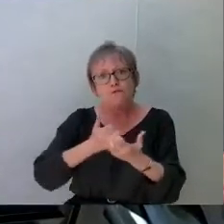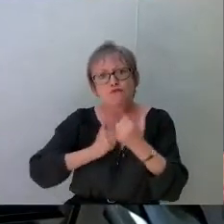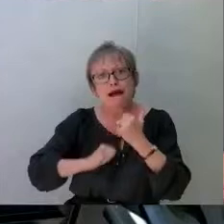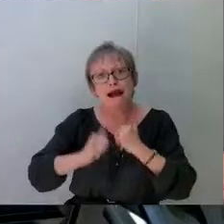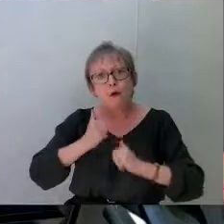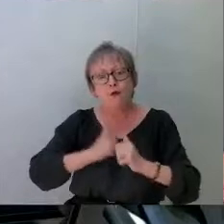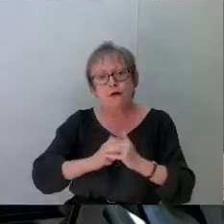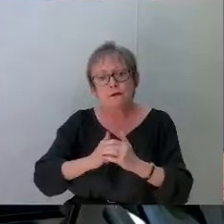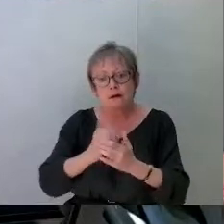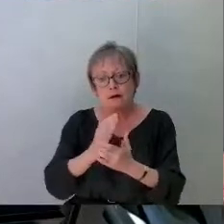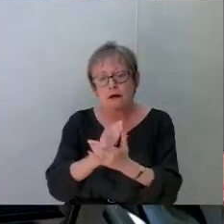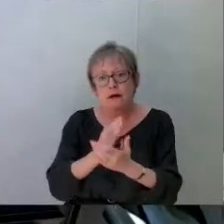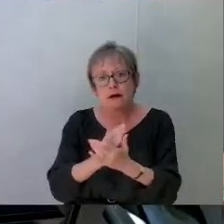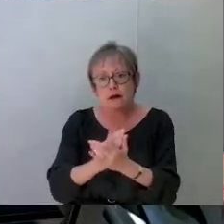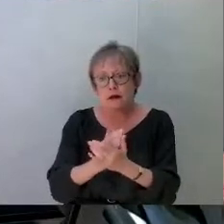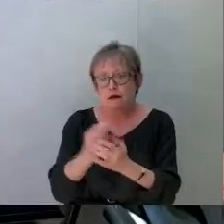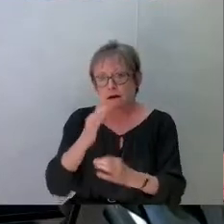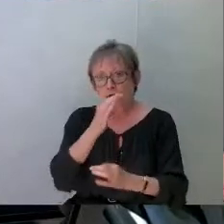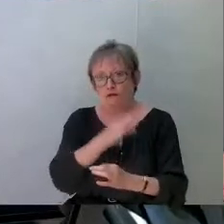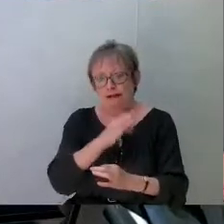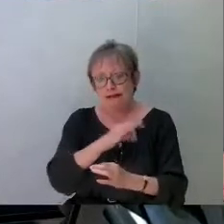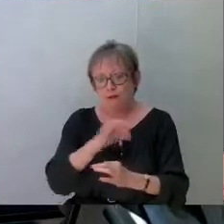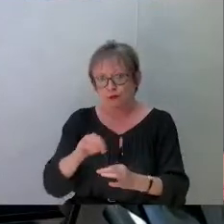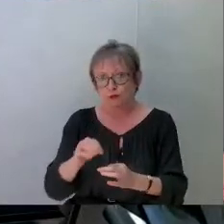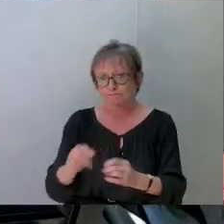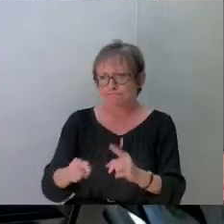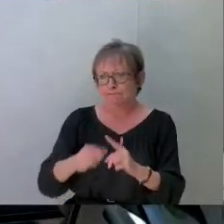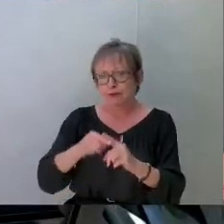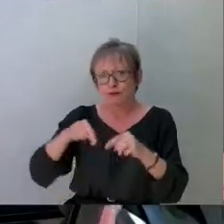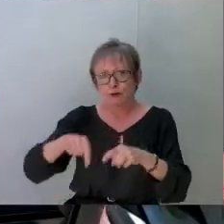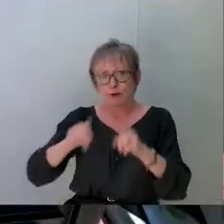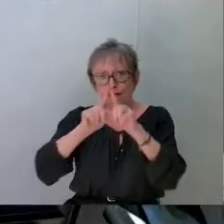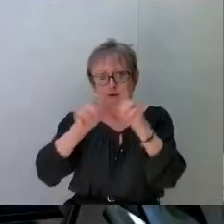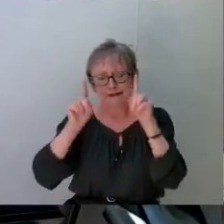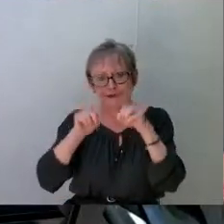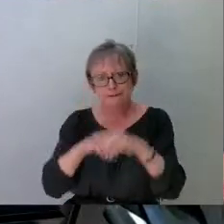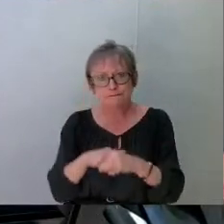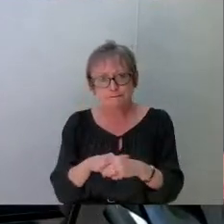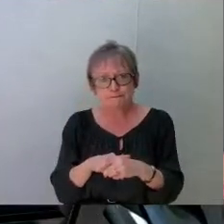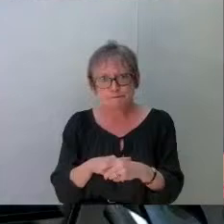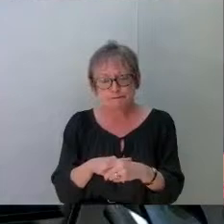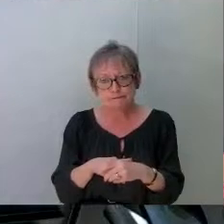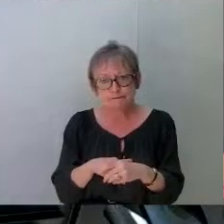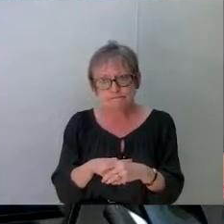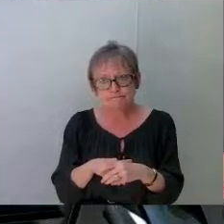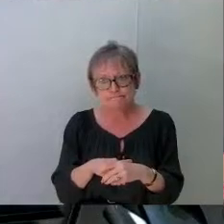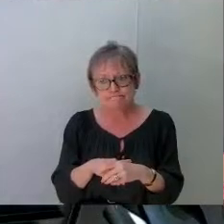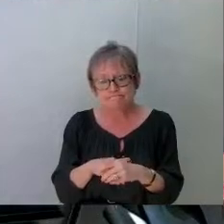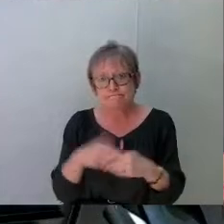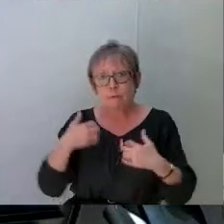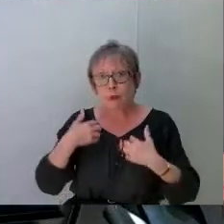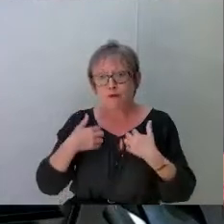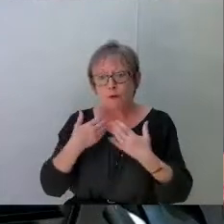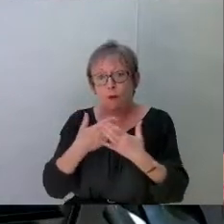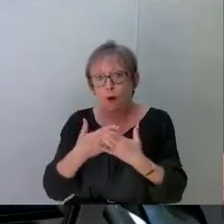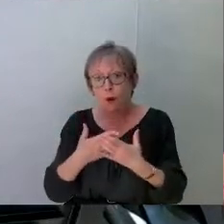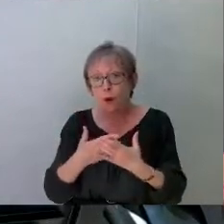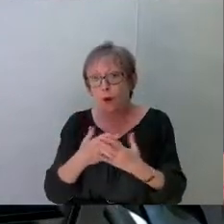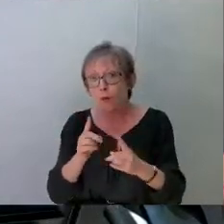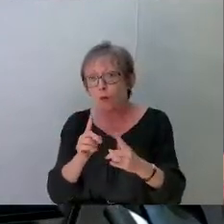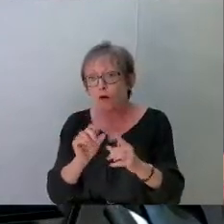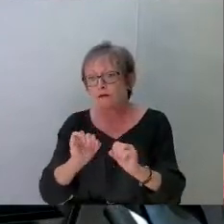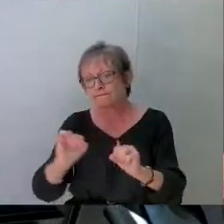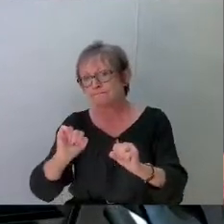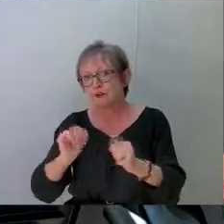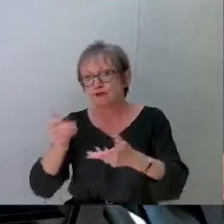achieved. You're a credit to this university, and you're a credit to our broader community. I look forward to hearing more about